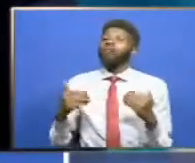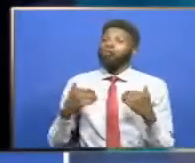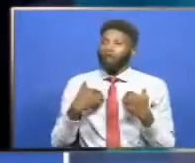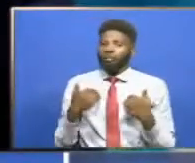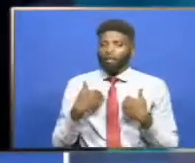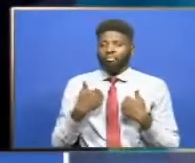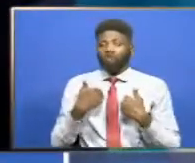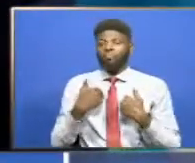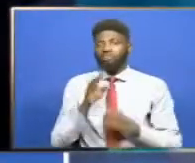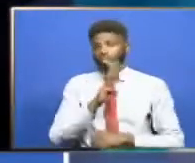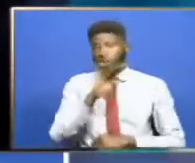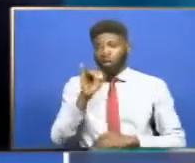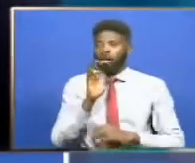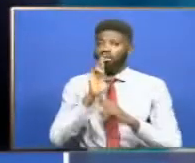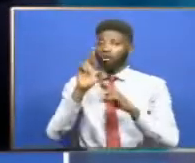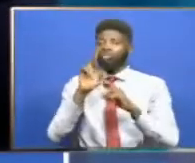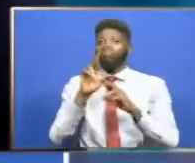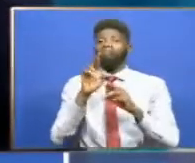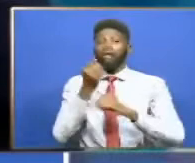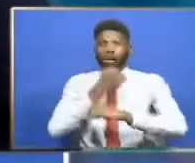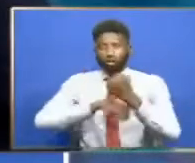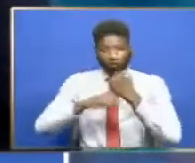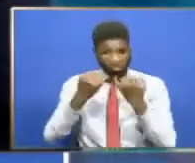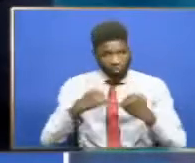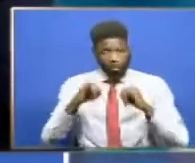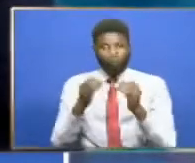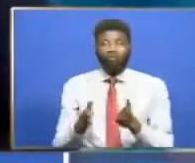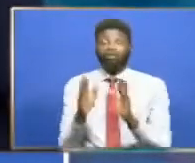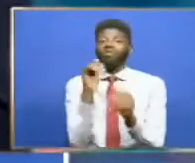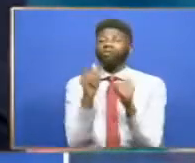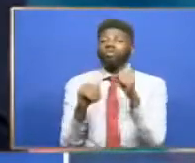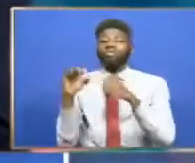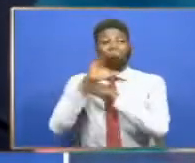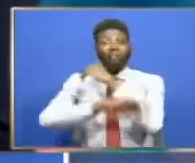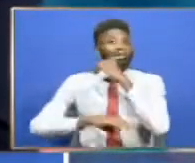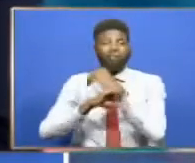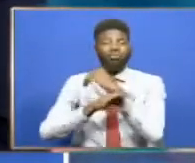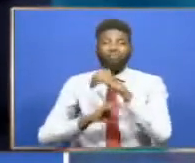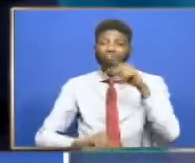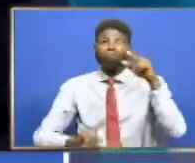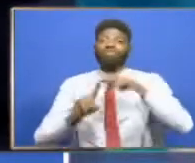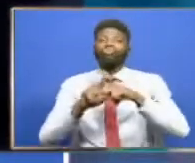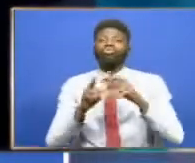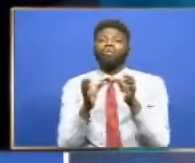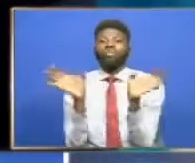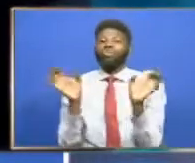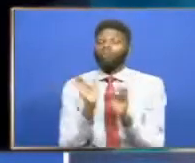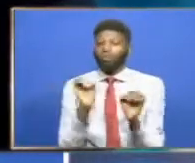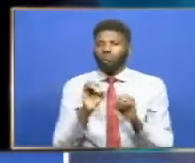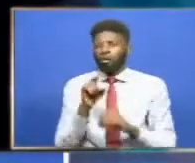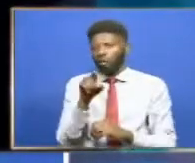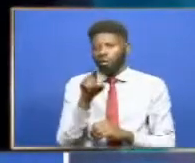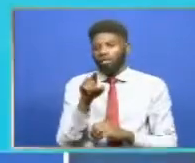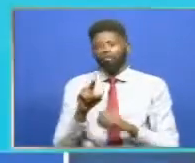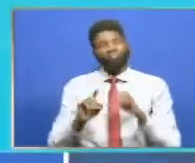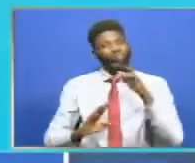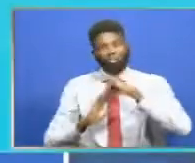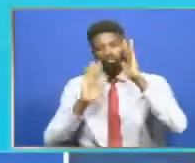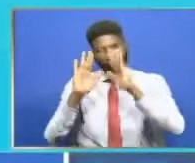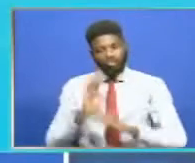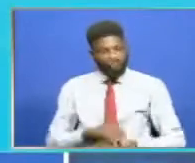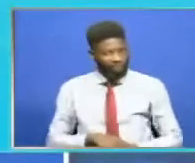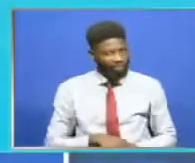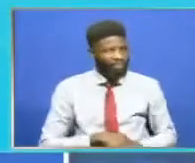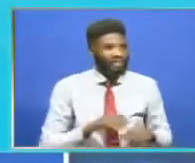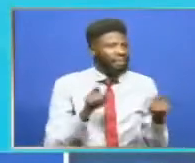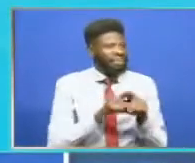implementation of the BBI report in such a way that the country does not end up divided. Mm-hmm. I think that's really key. Yeah. Yes. And there are calls